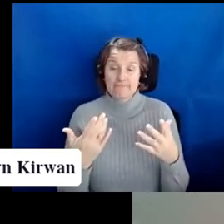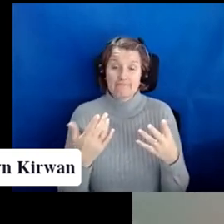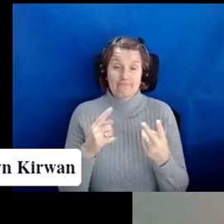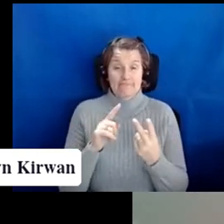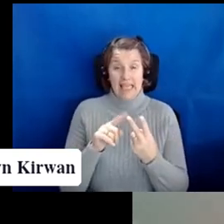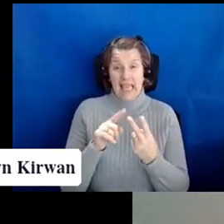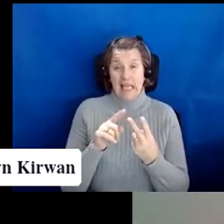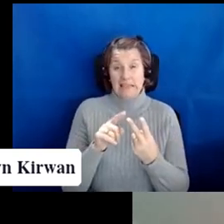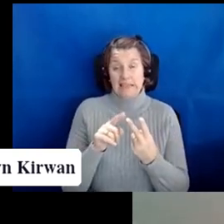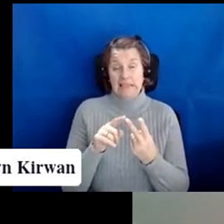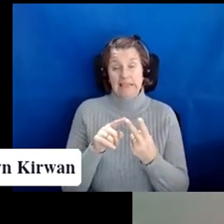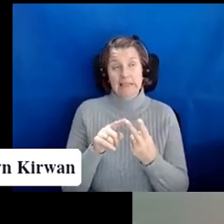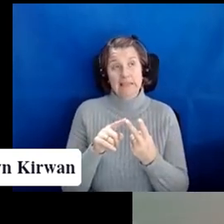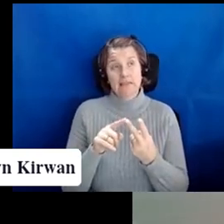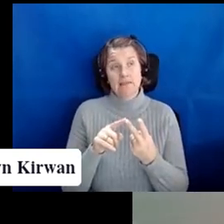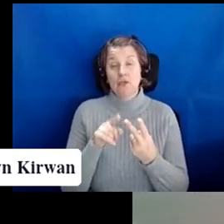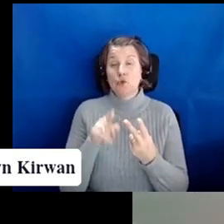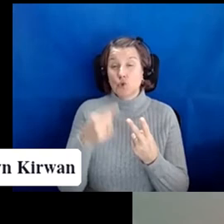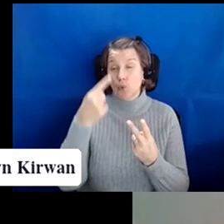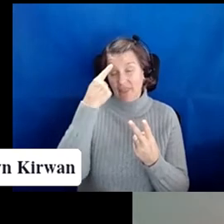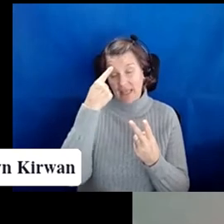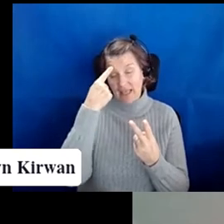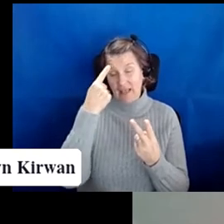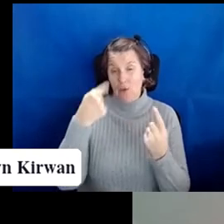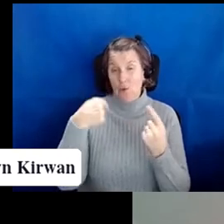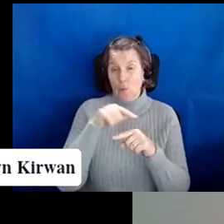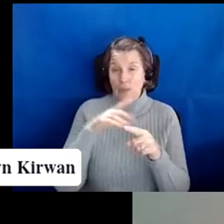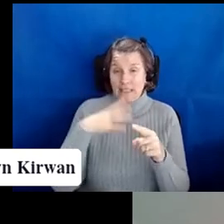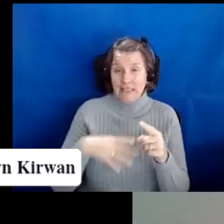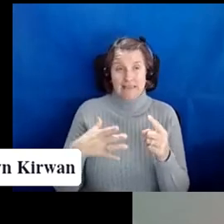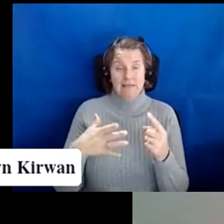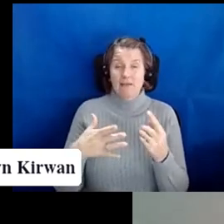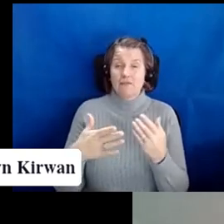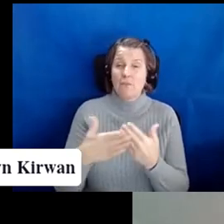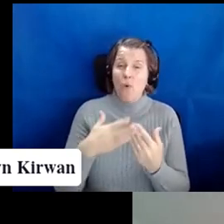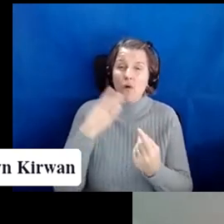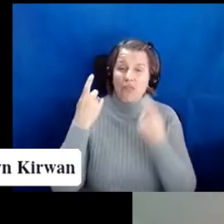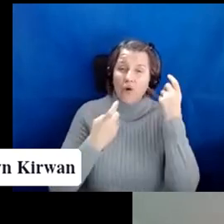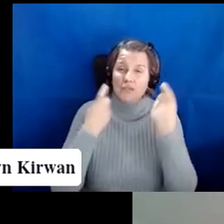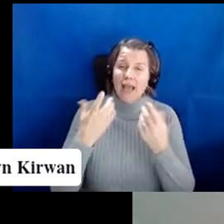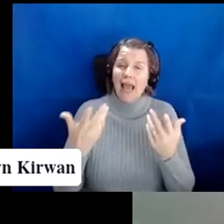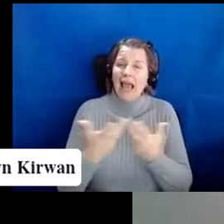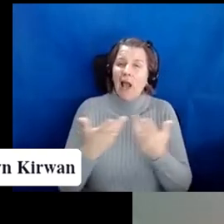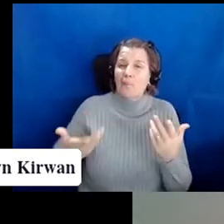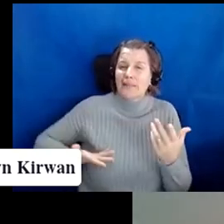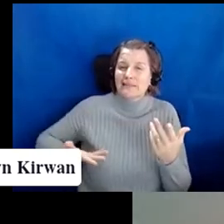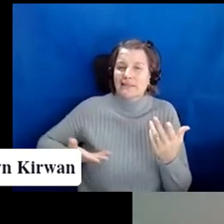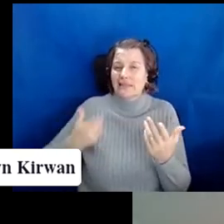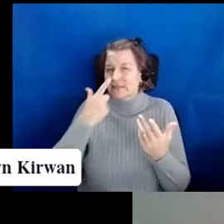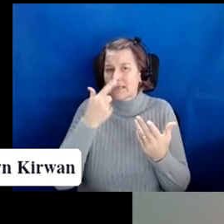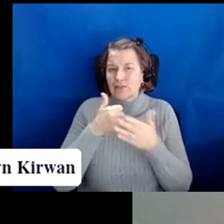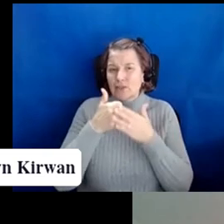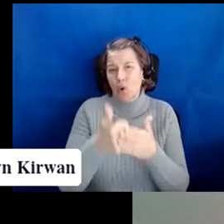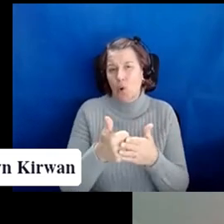and conversely, do you think there needs to be more thought about how businesses can be supported? This is a question